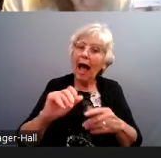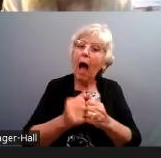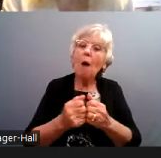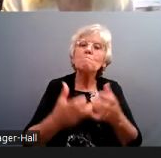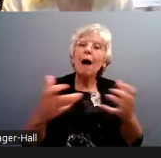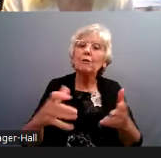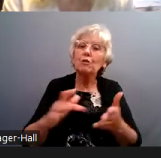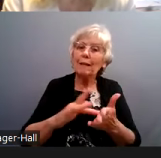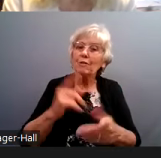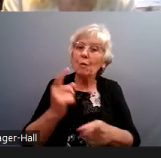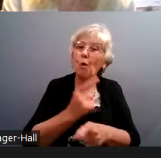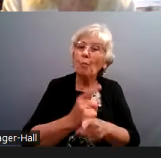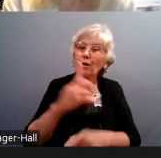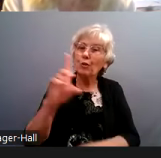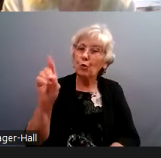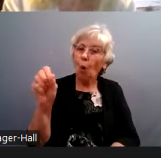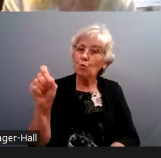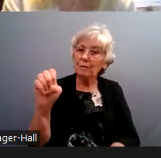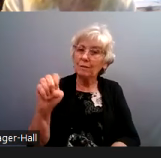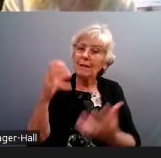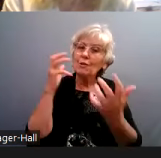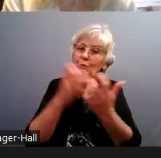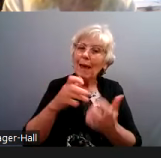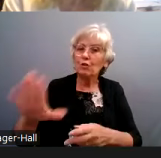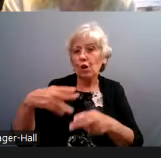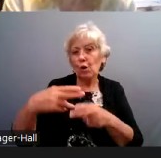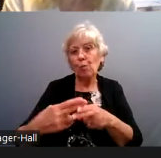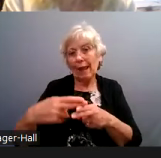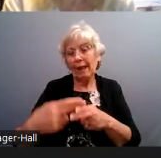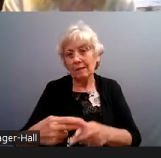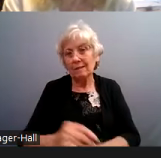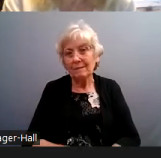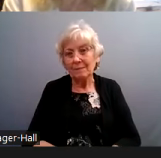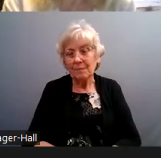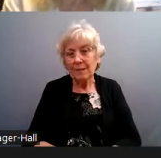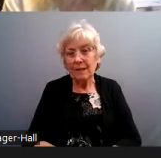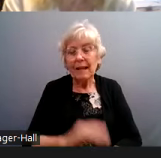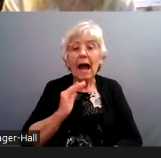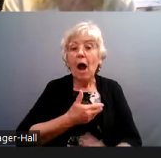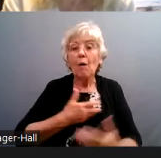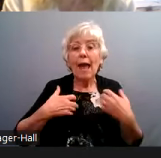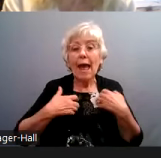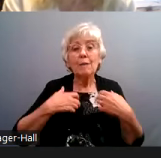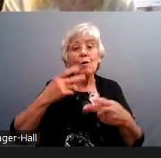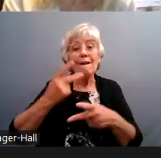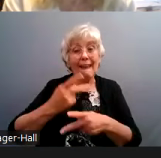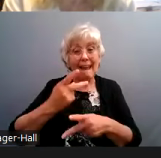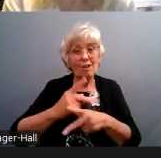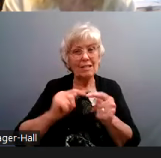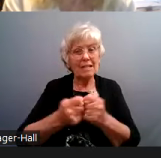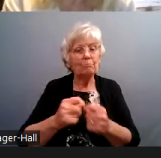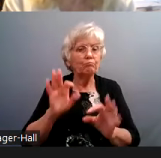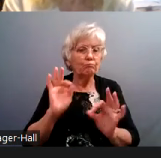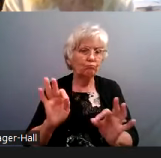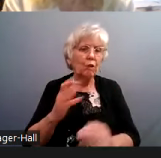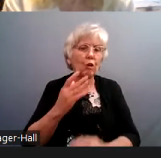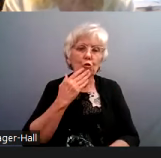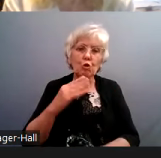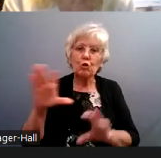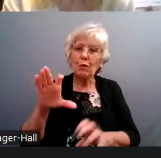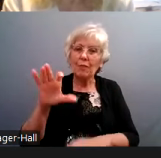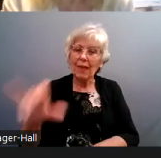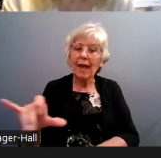accurate dose for their weight. And so our animal care team is really good about doing that. So that way we can make sure that they